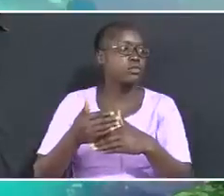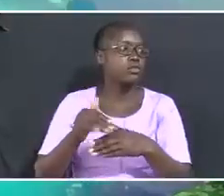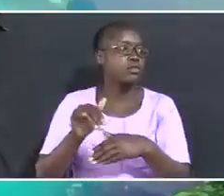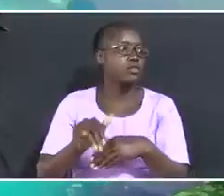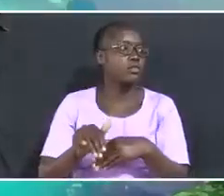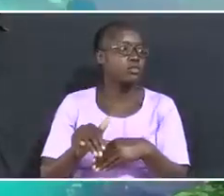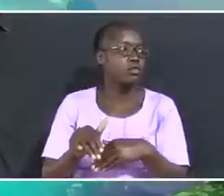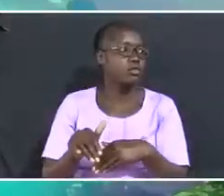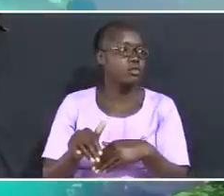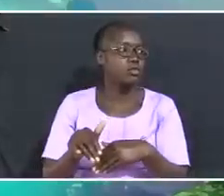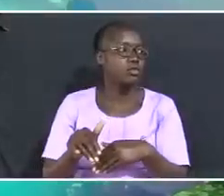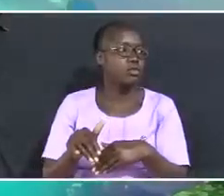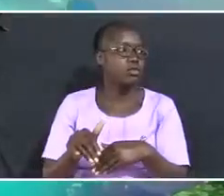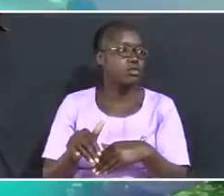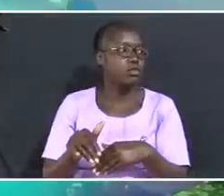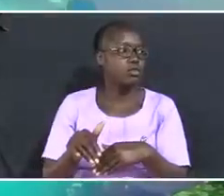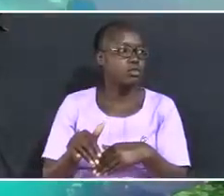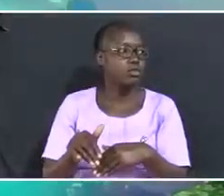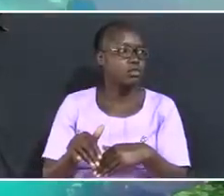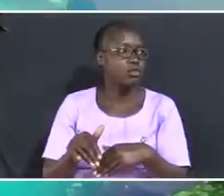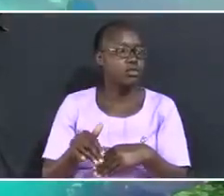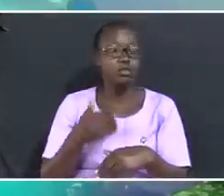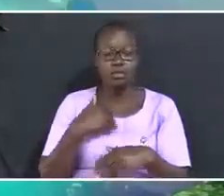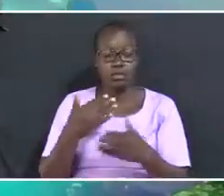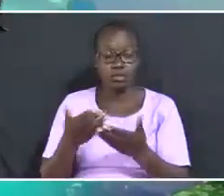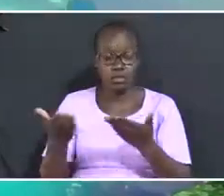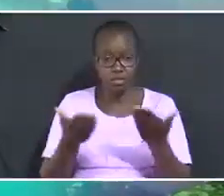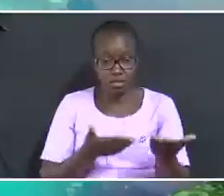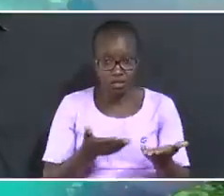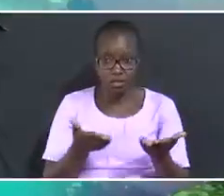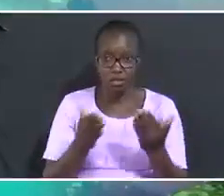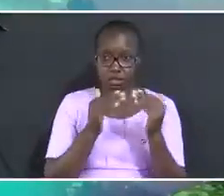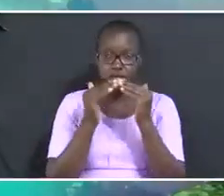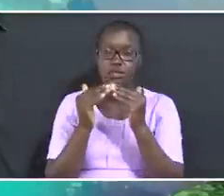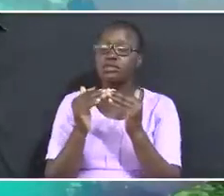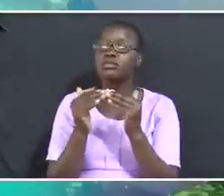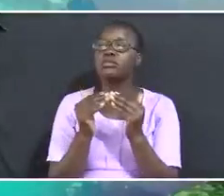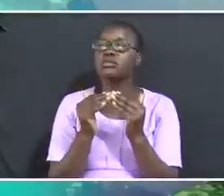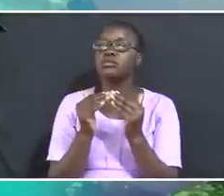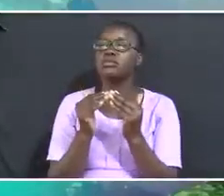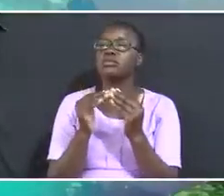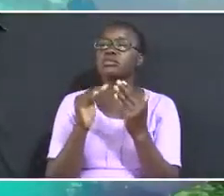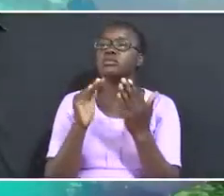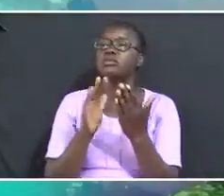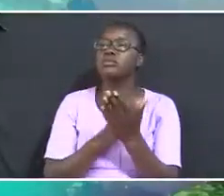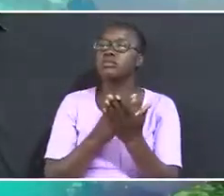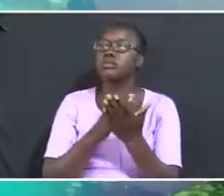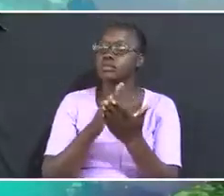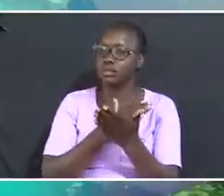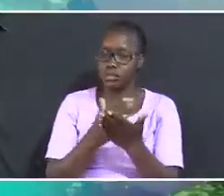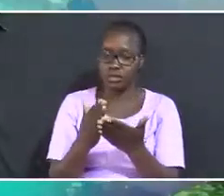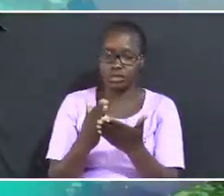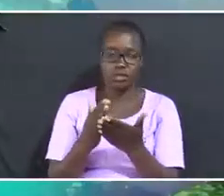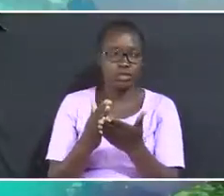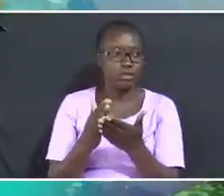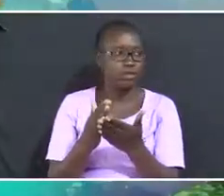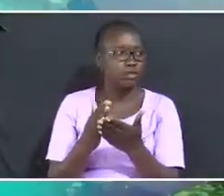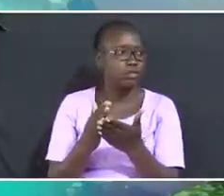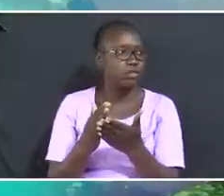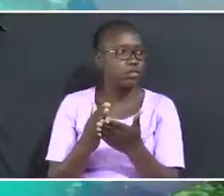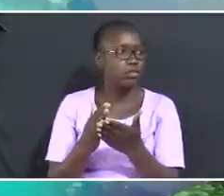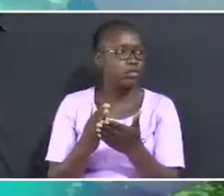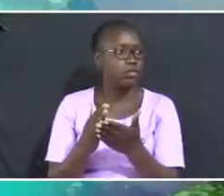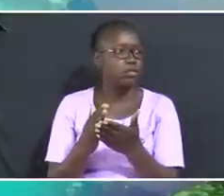that has brought us this Sabbath, the departments. And I want to give you a history up